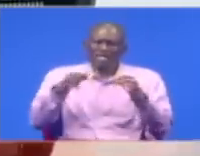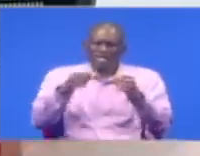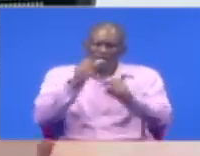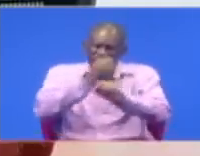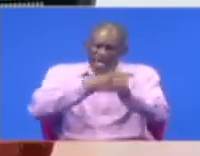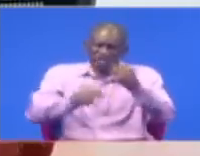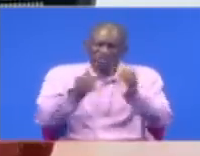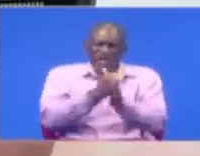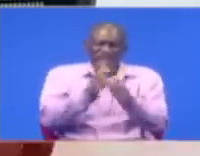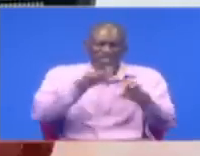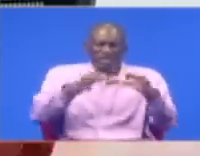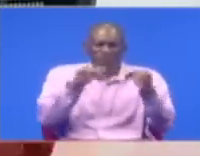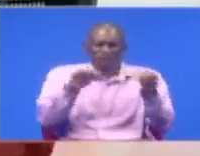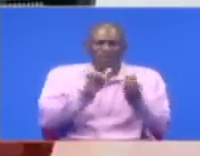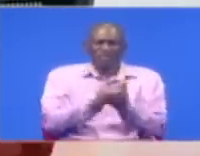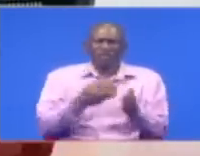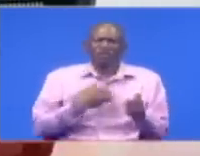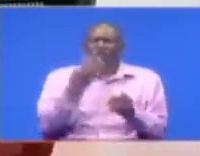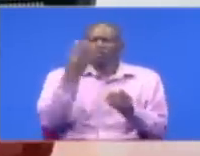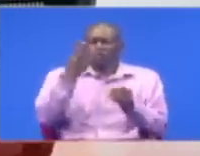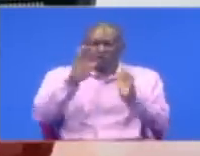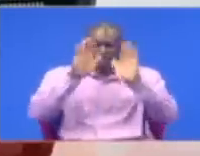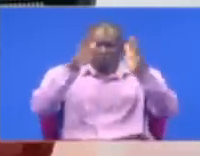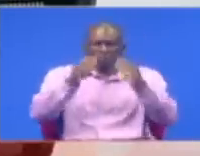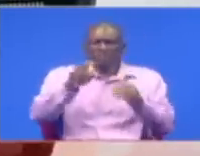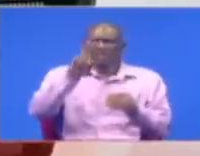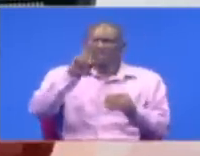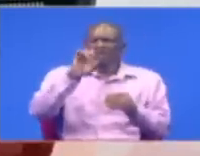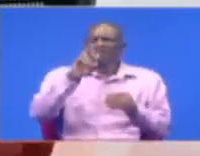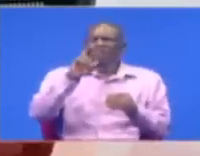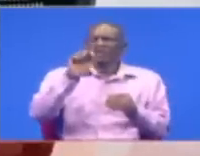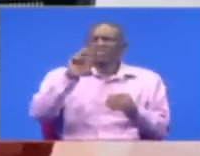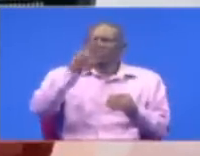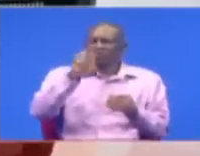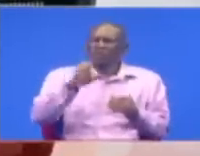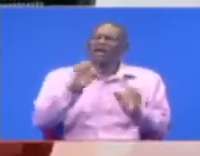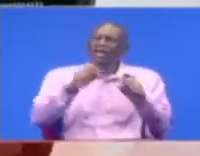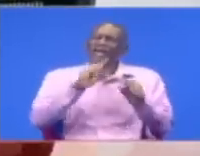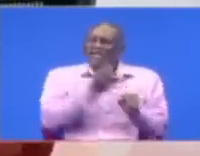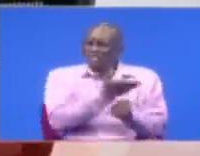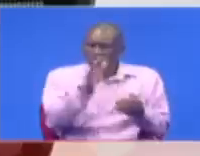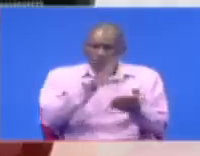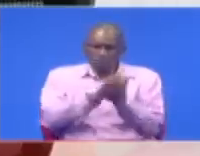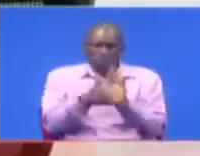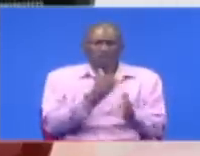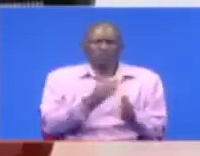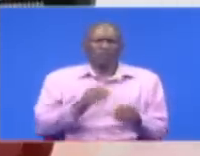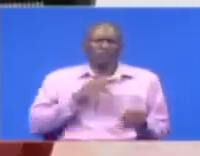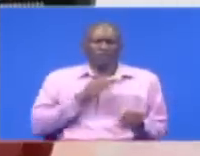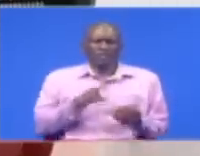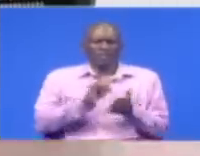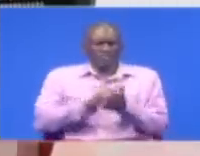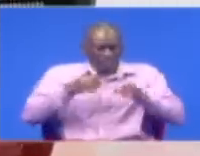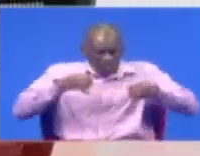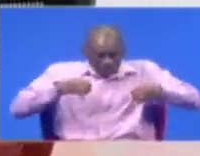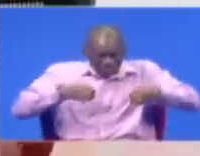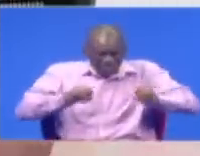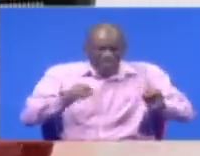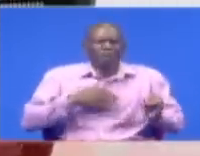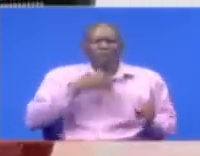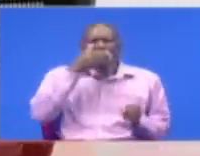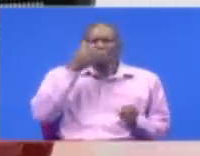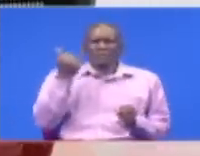you have the four cardinal virtues. I can say without any fear that I have tried my very level